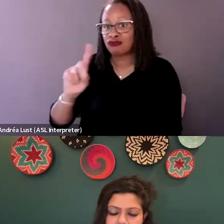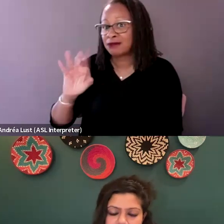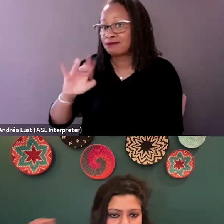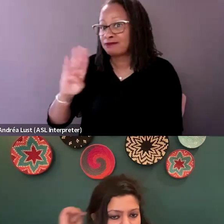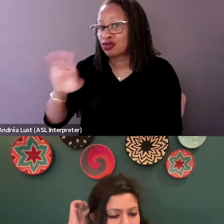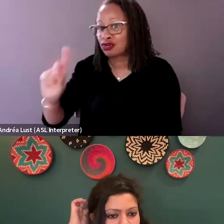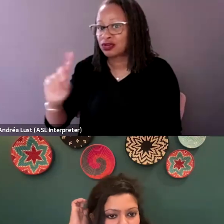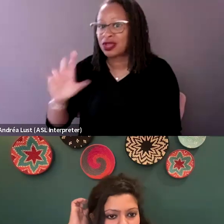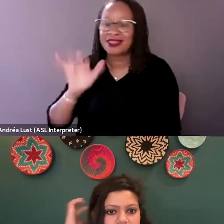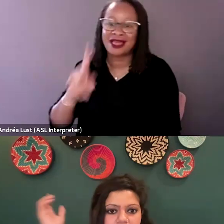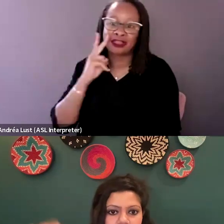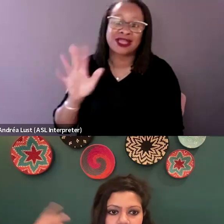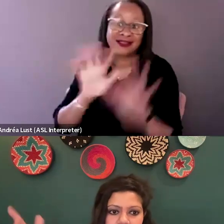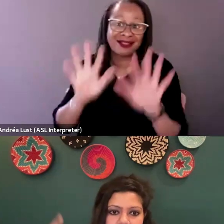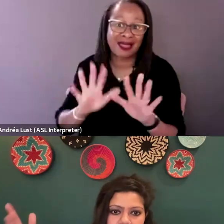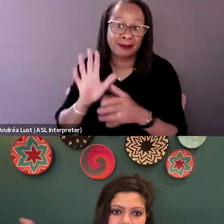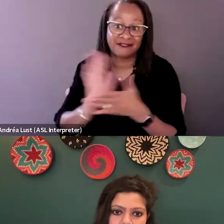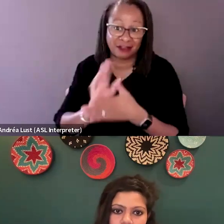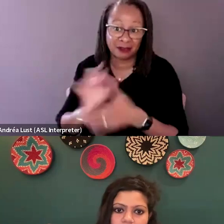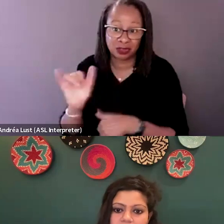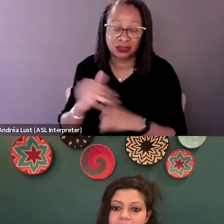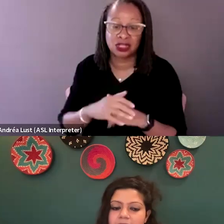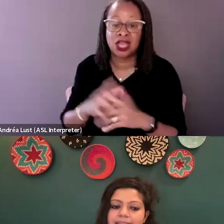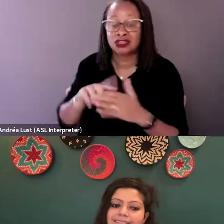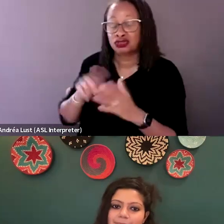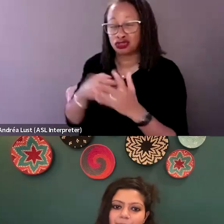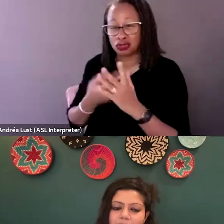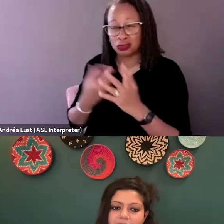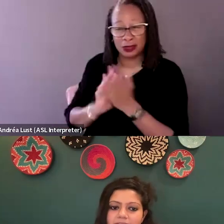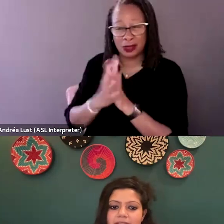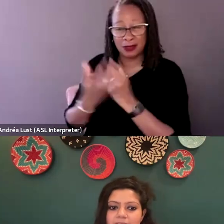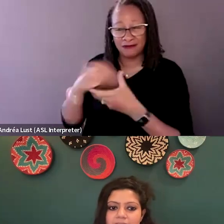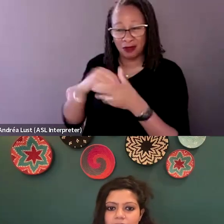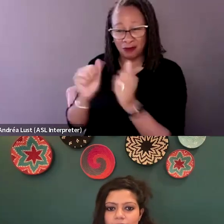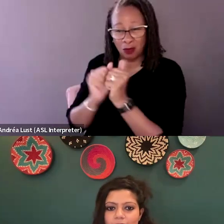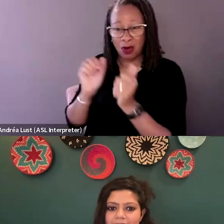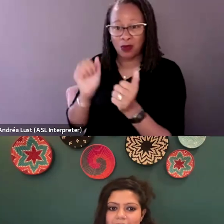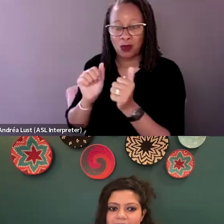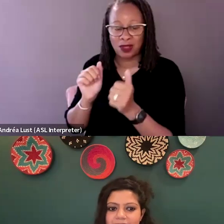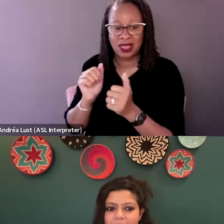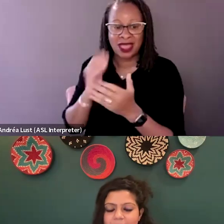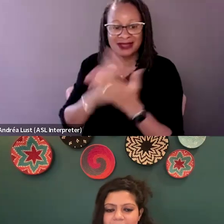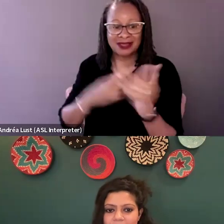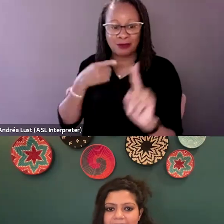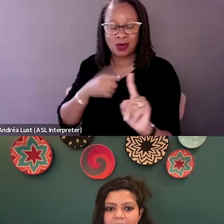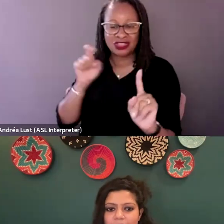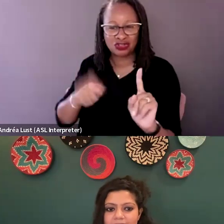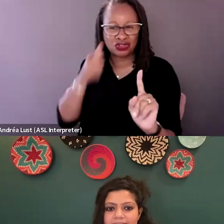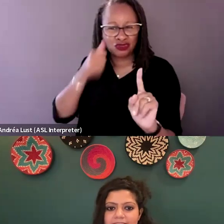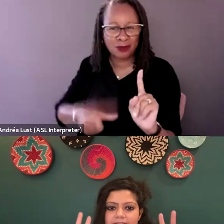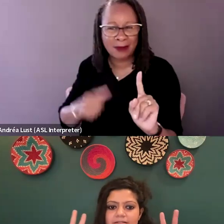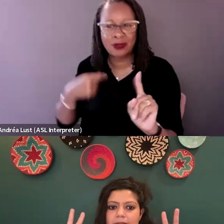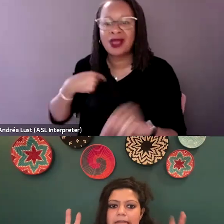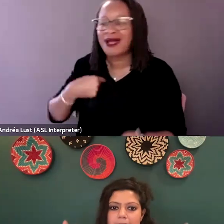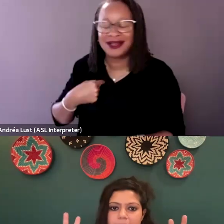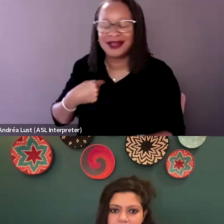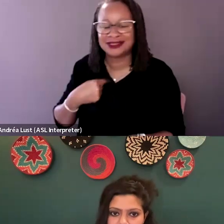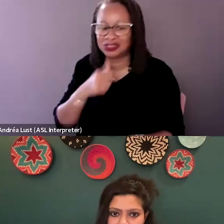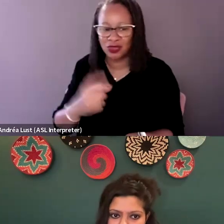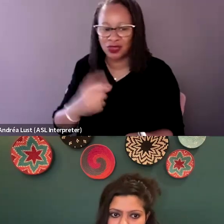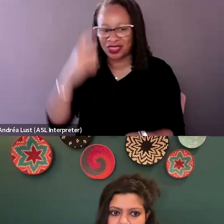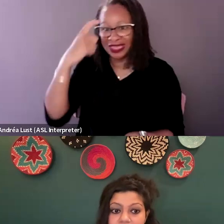going. And I don't, and in terms of how it affects the kind of films you're making, I